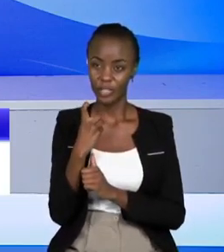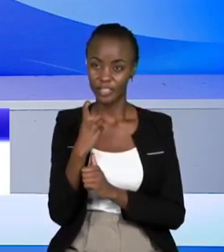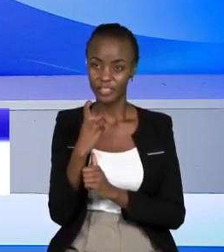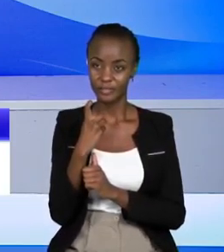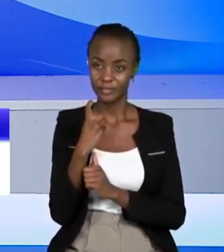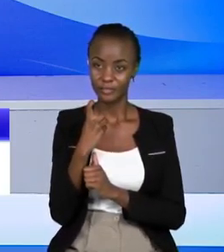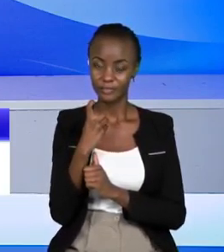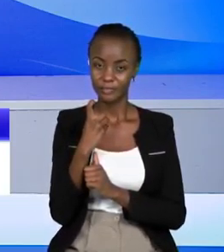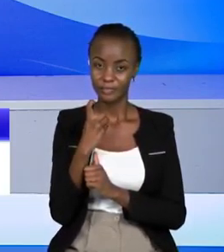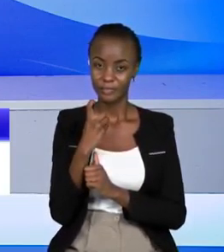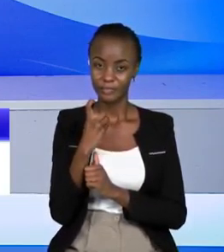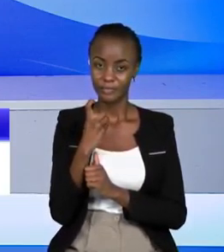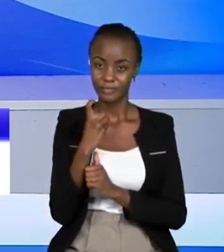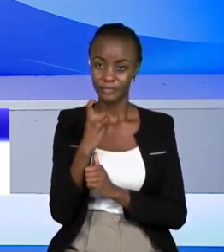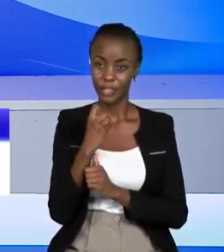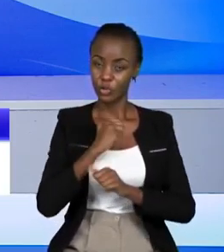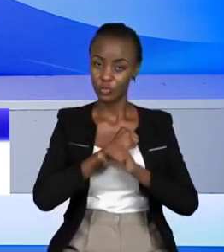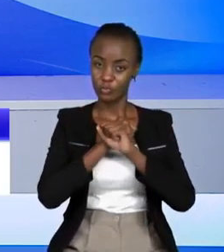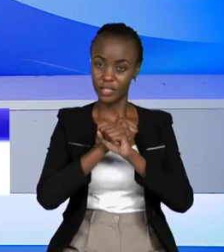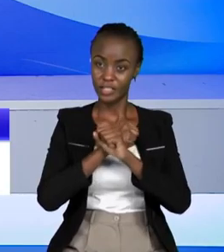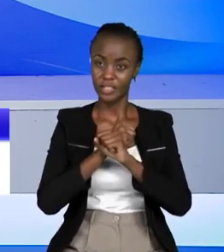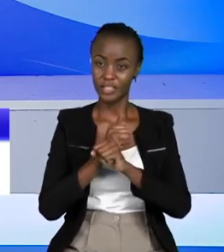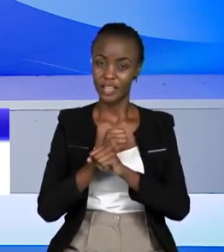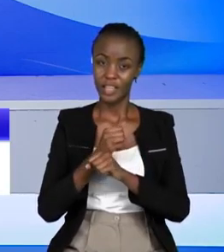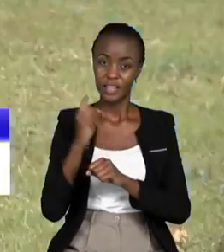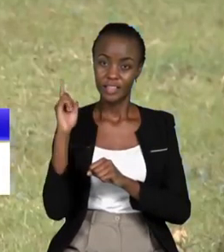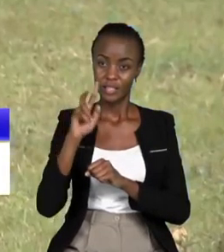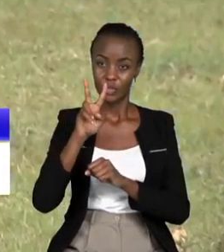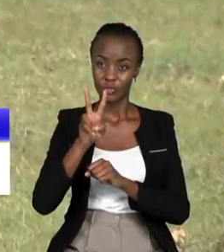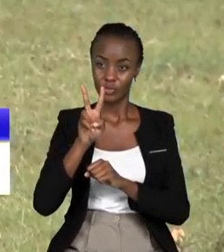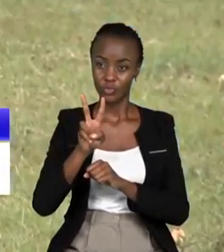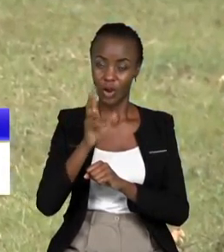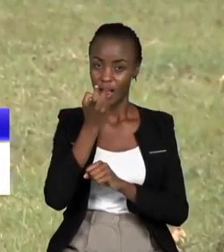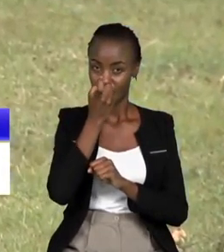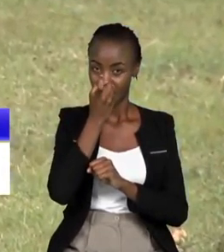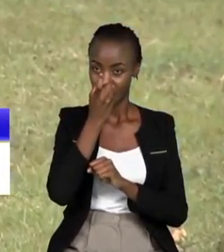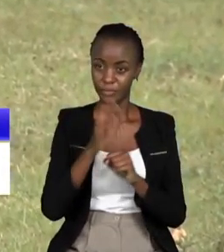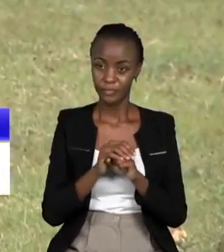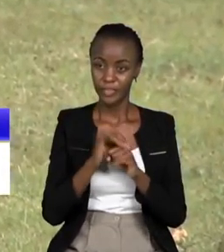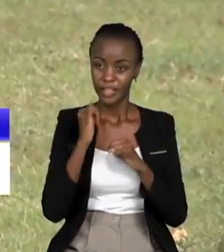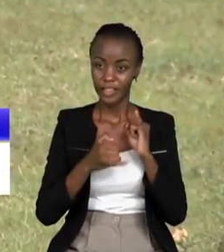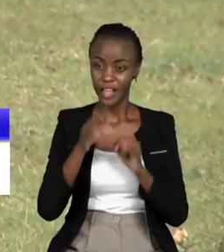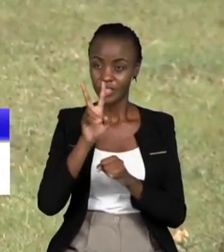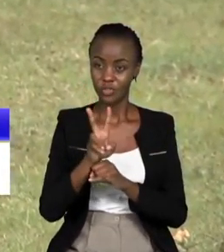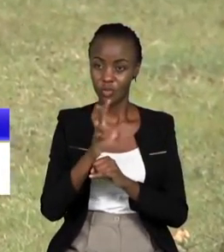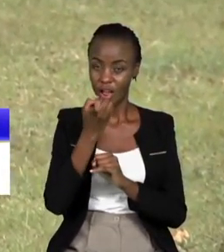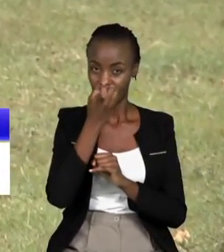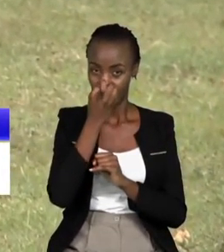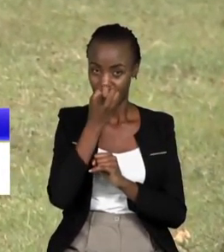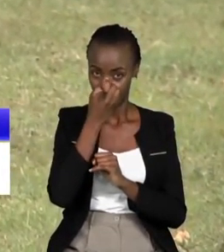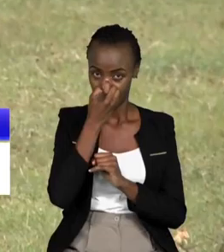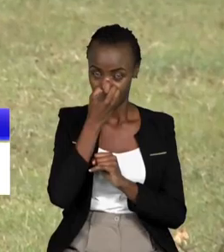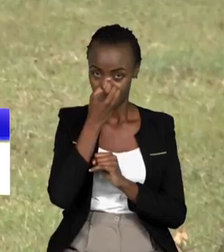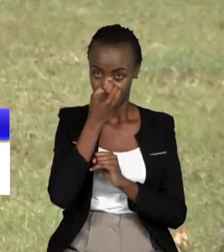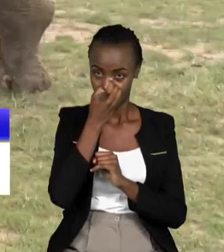conservatist to protect the two precious descendants of Sudan. The last two northern white rhinoceros remaining in the wild